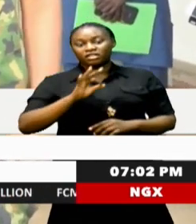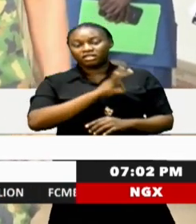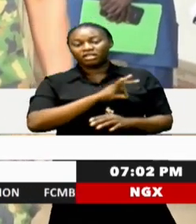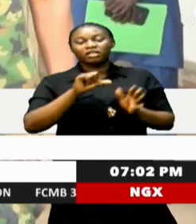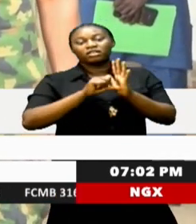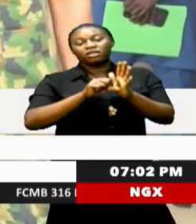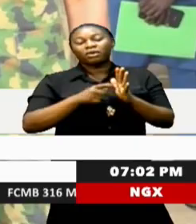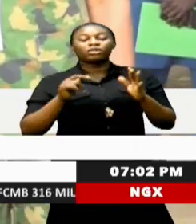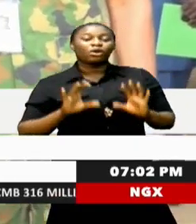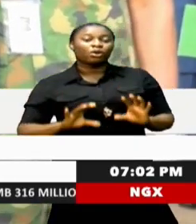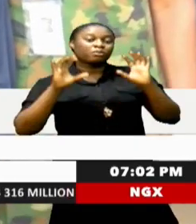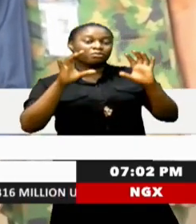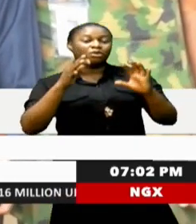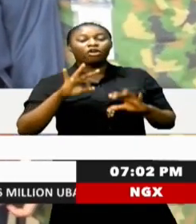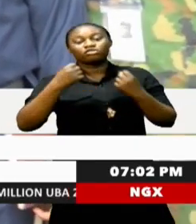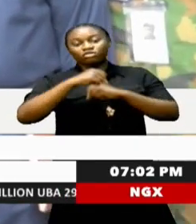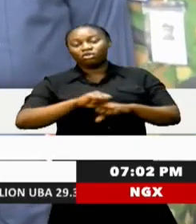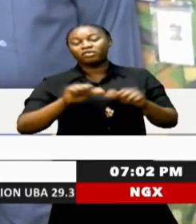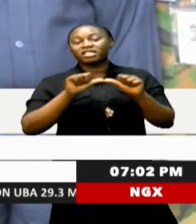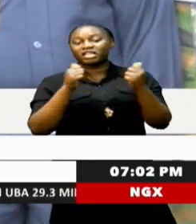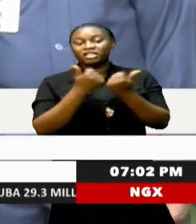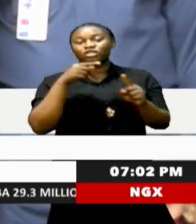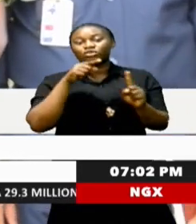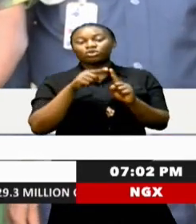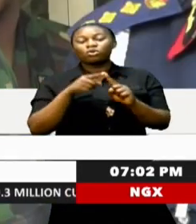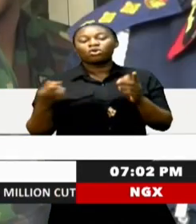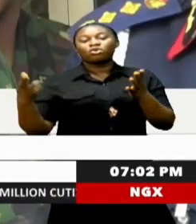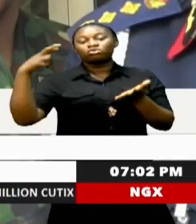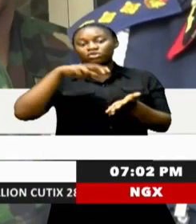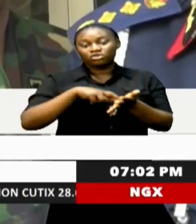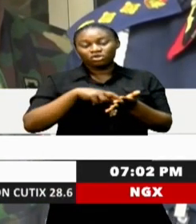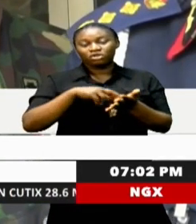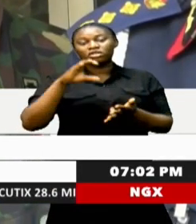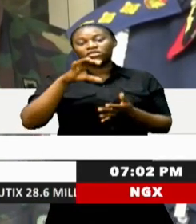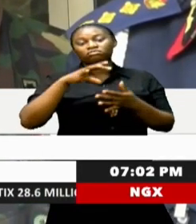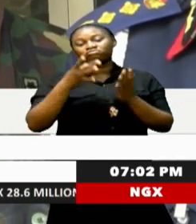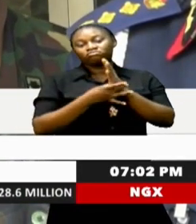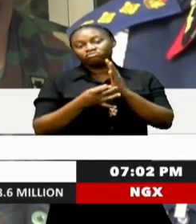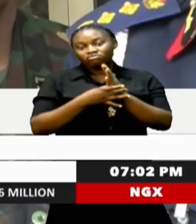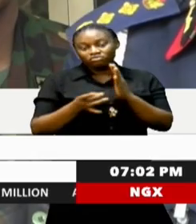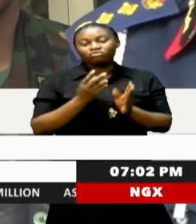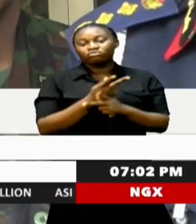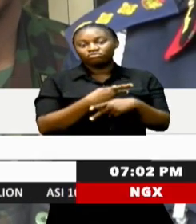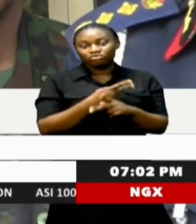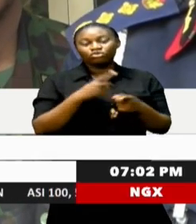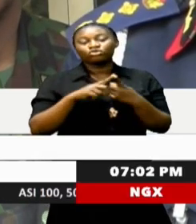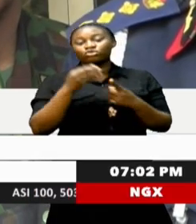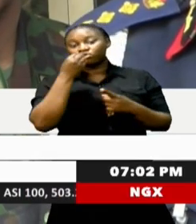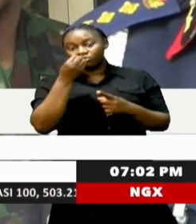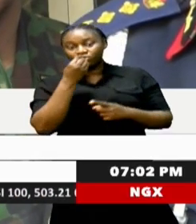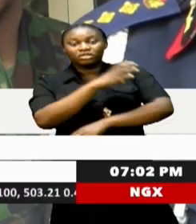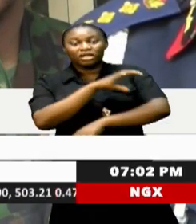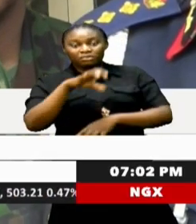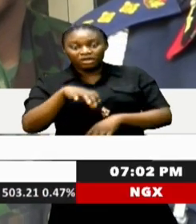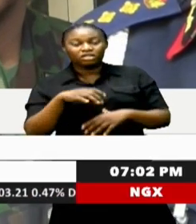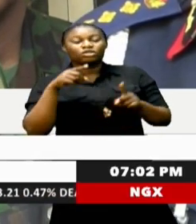Emphasize the commitment of the security agencies towards restoring crude production to full capacity, soliciting the cooperation of the